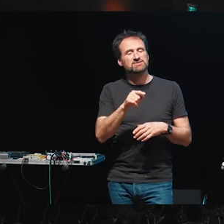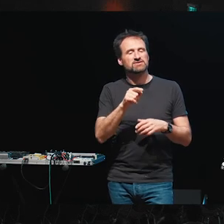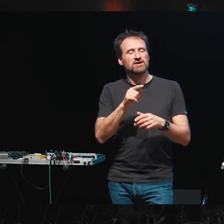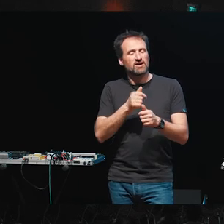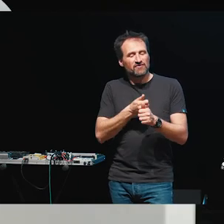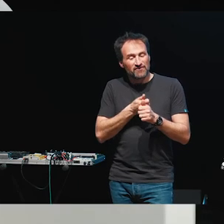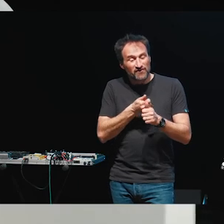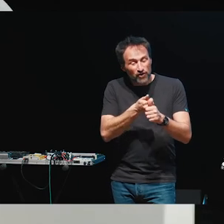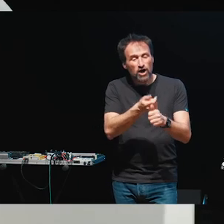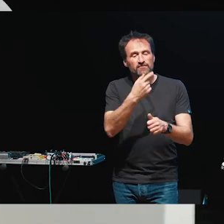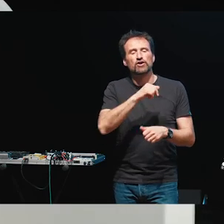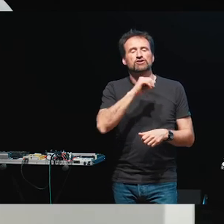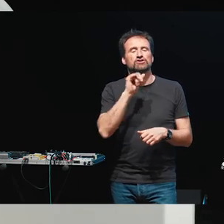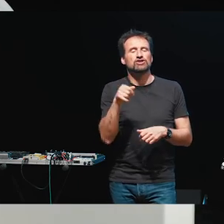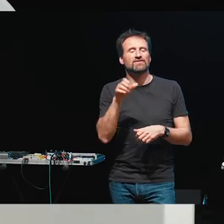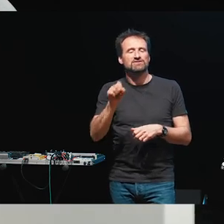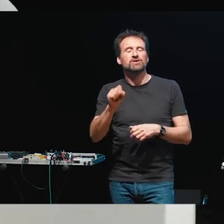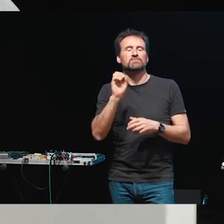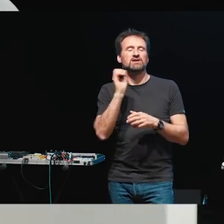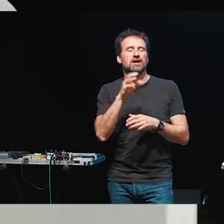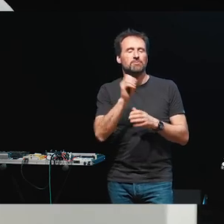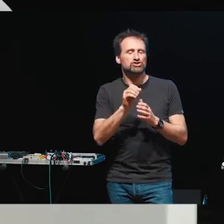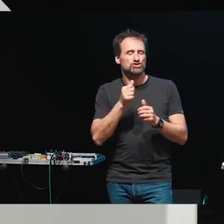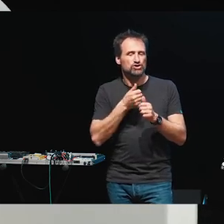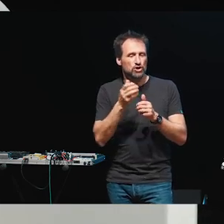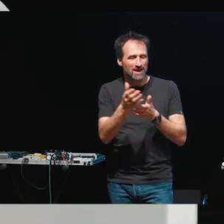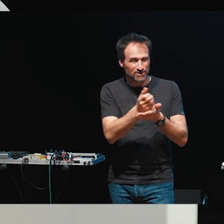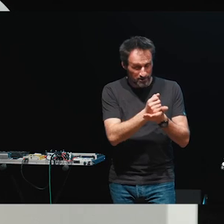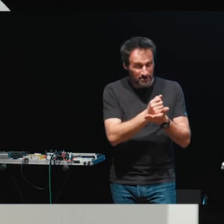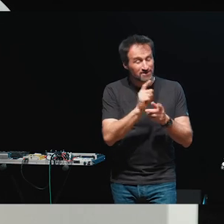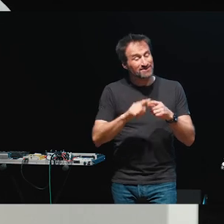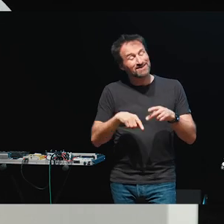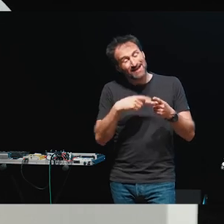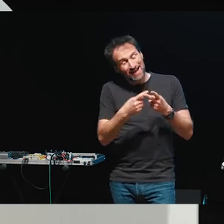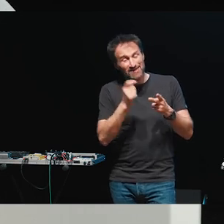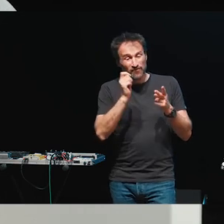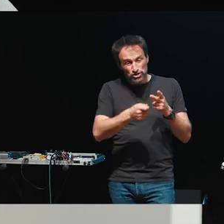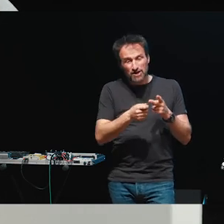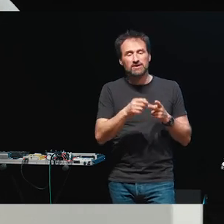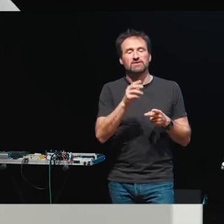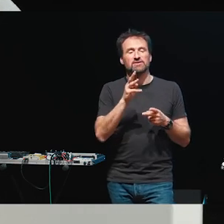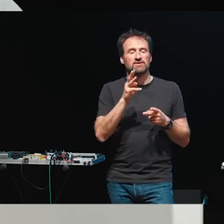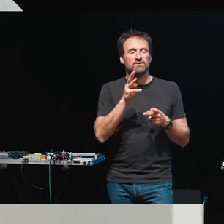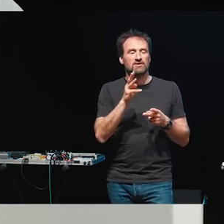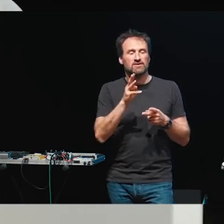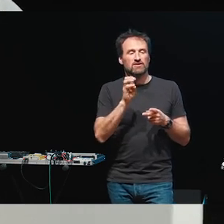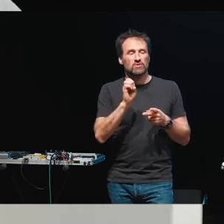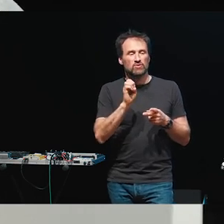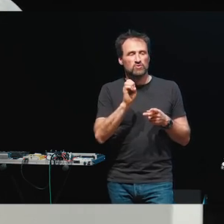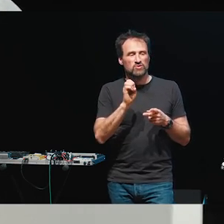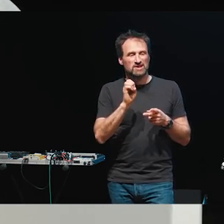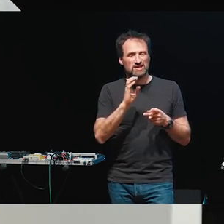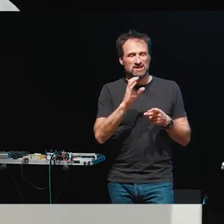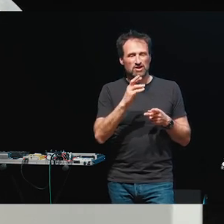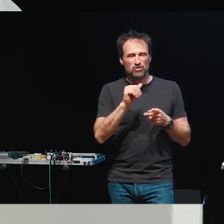by the JavaScript garbage collector. The other proposal is the weakrefs proposal, which is actually part of JavaScript, which can allow the references